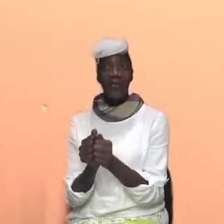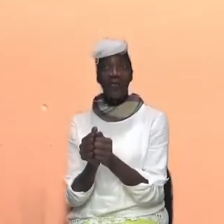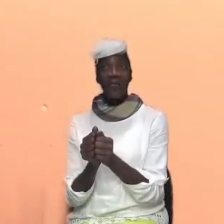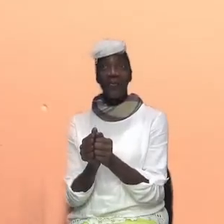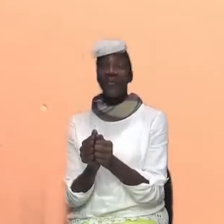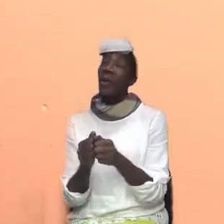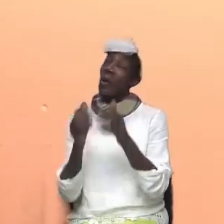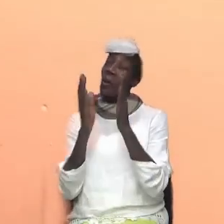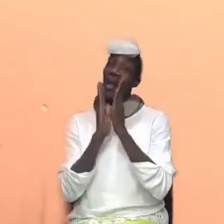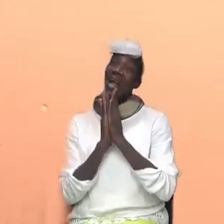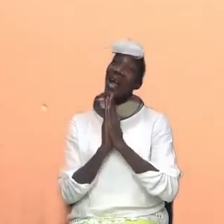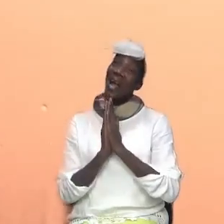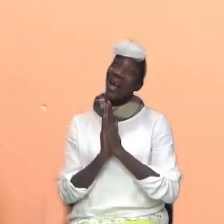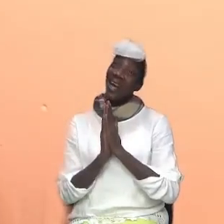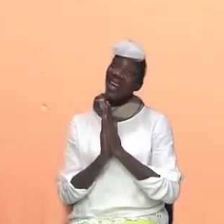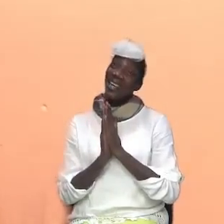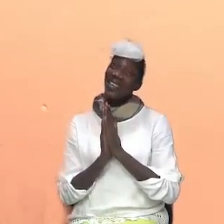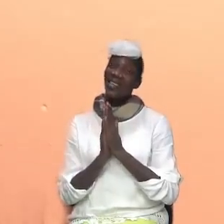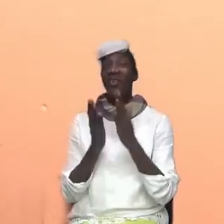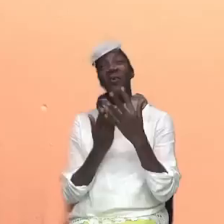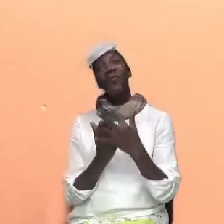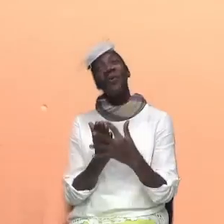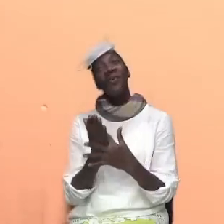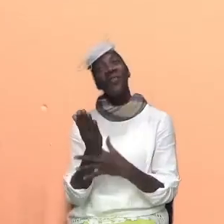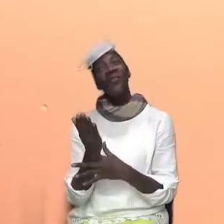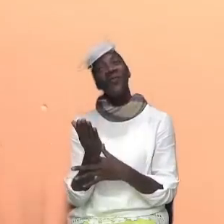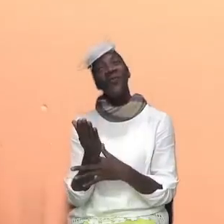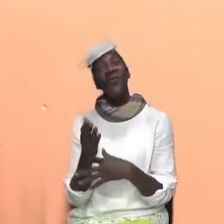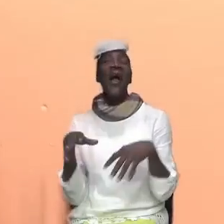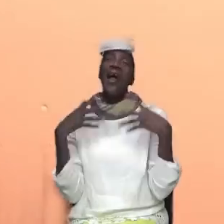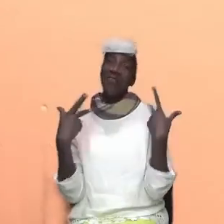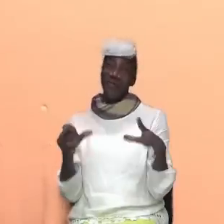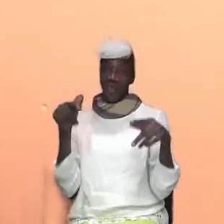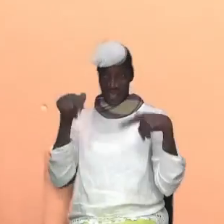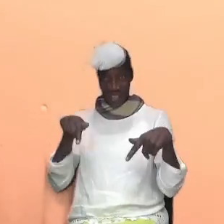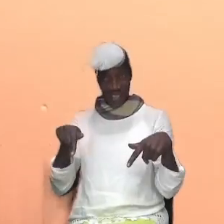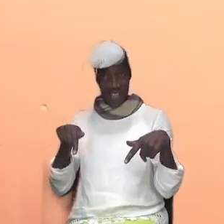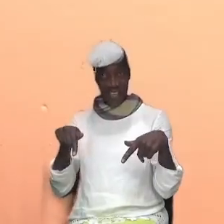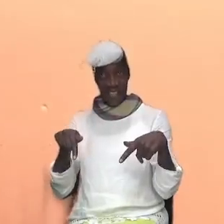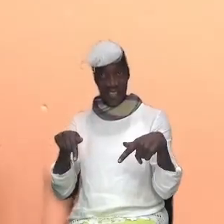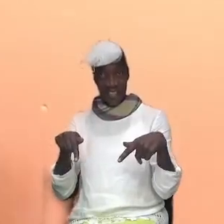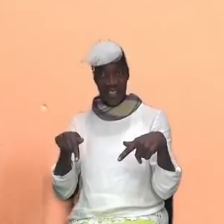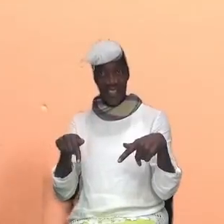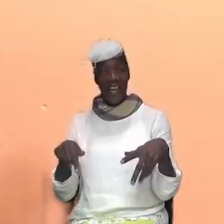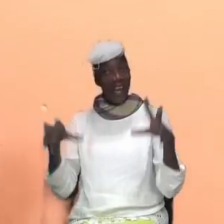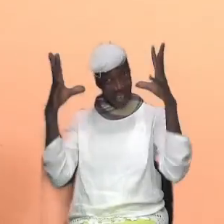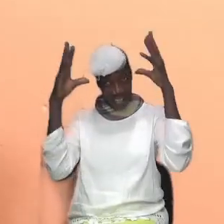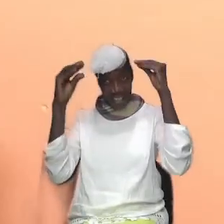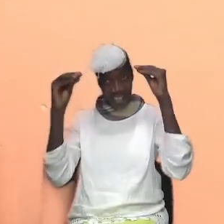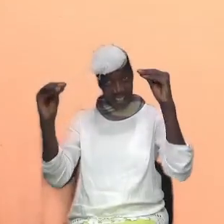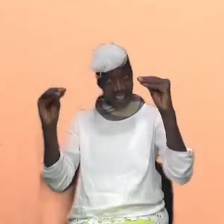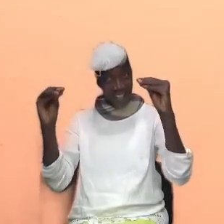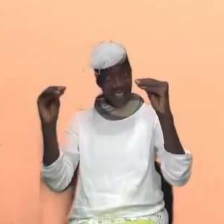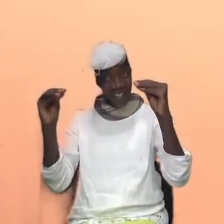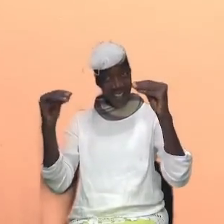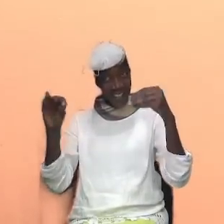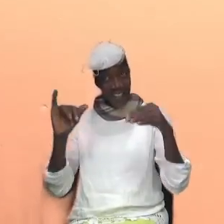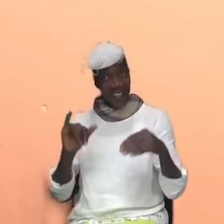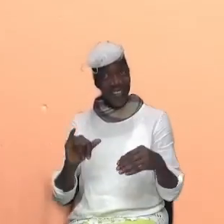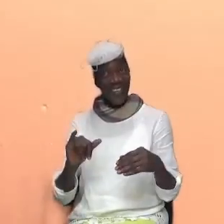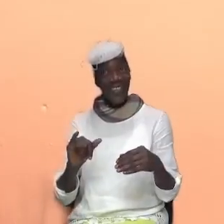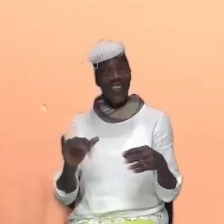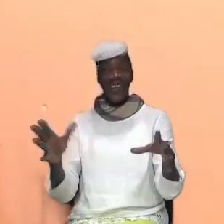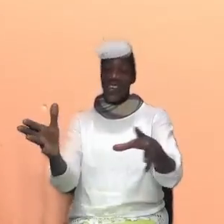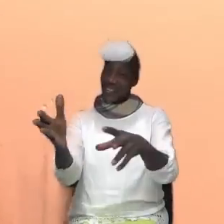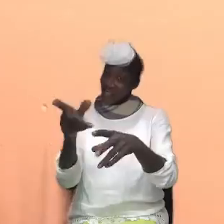ask that, you know, once we are through with this presentation, you know, with the teaching and so forth, that we